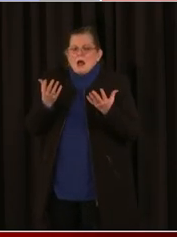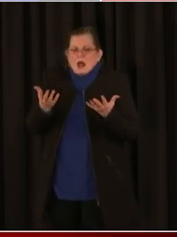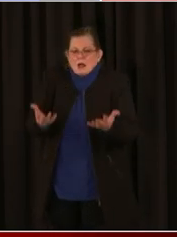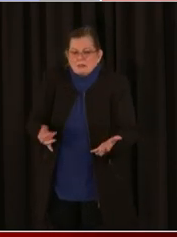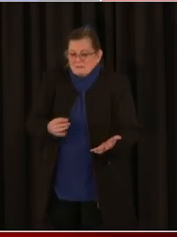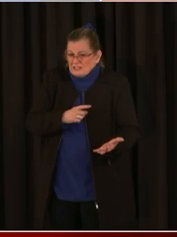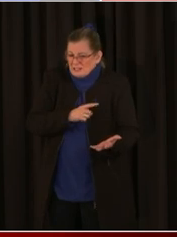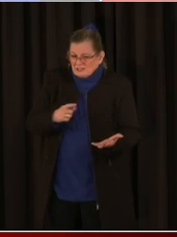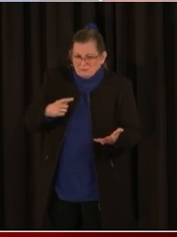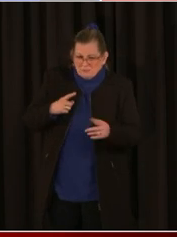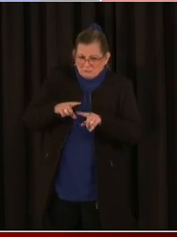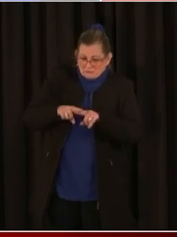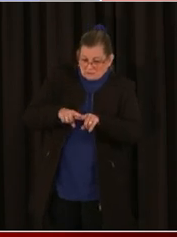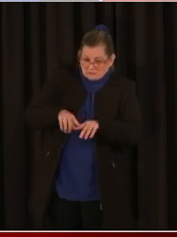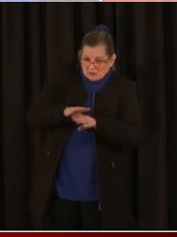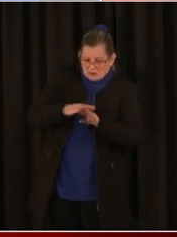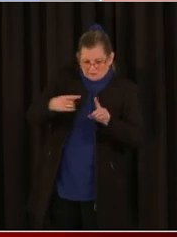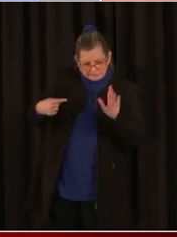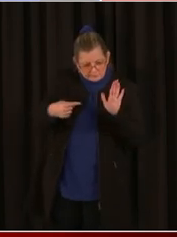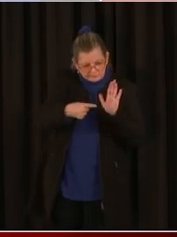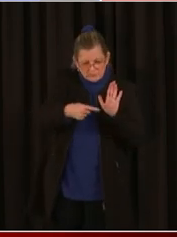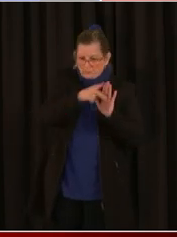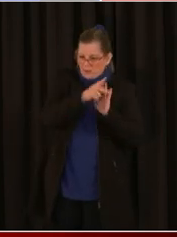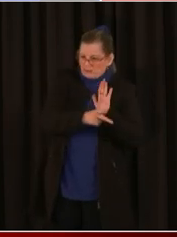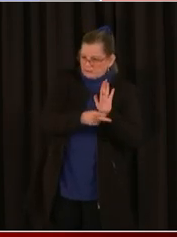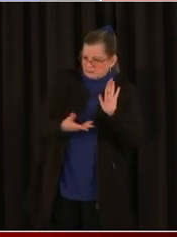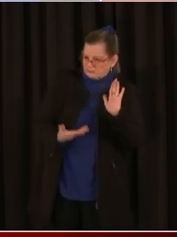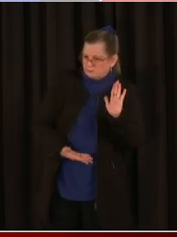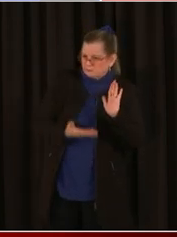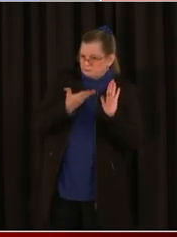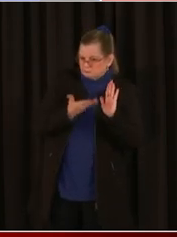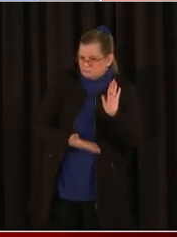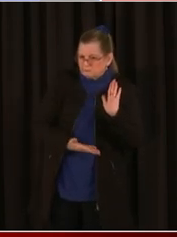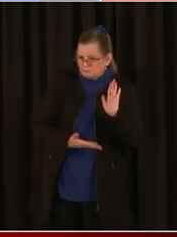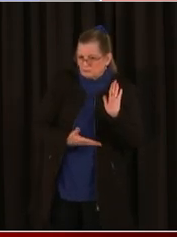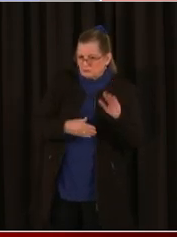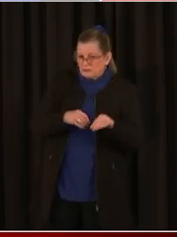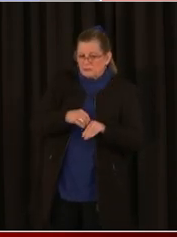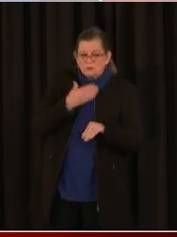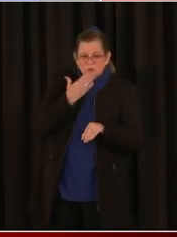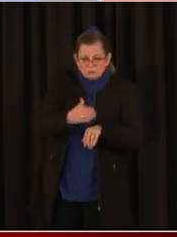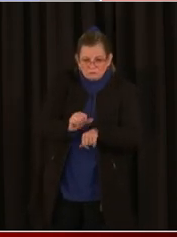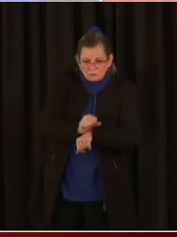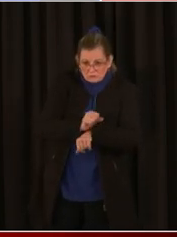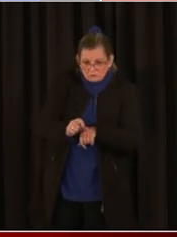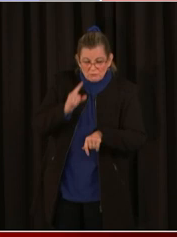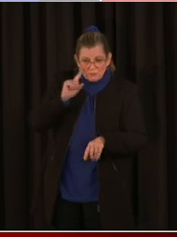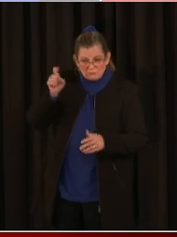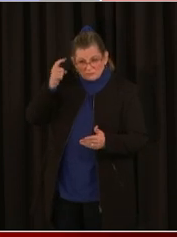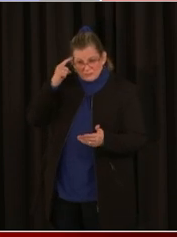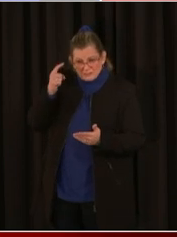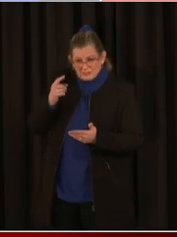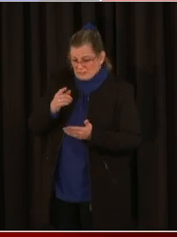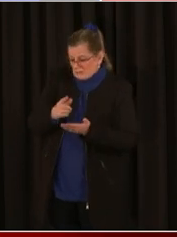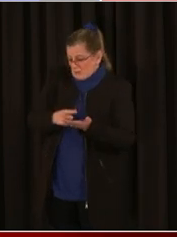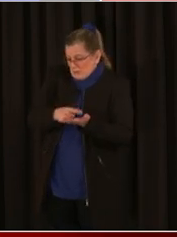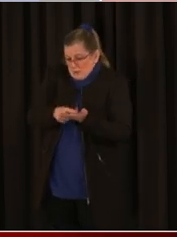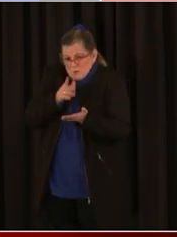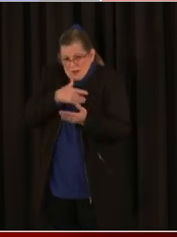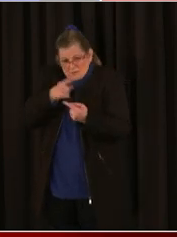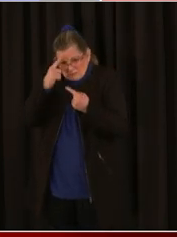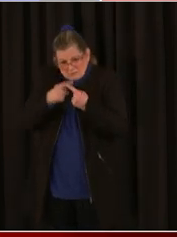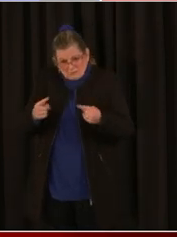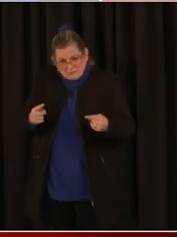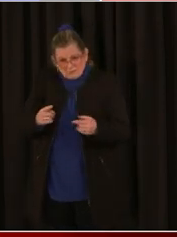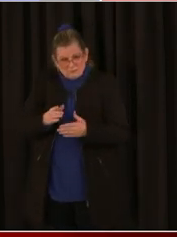most legislation is about policy. And in a well-functioning democratic government, there are going to be disagreements on policy between